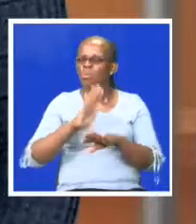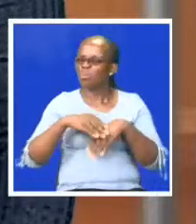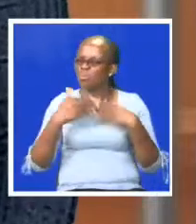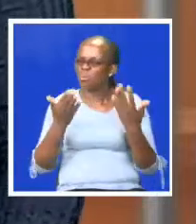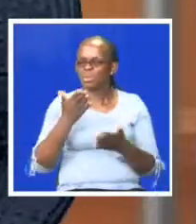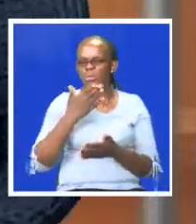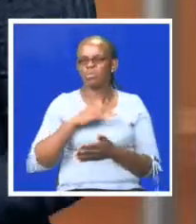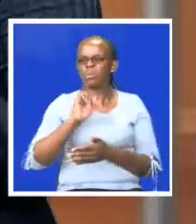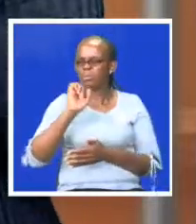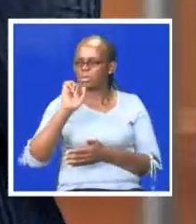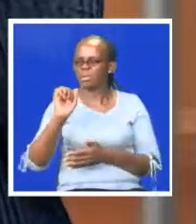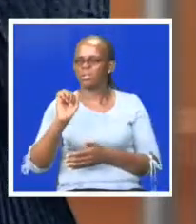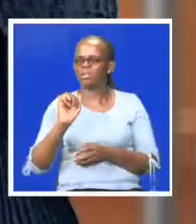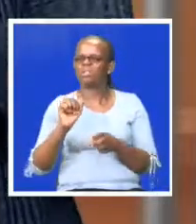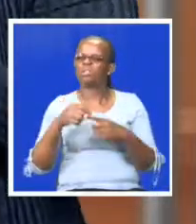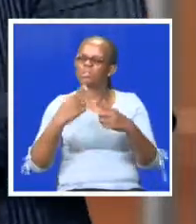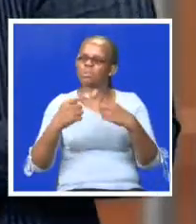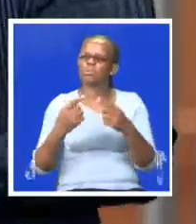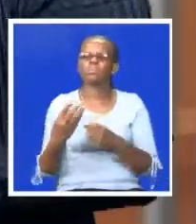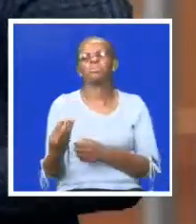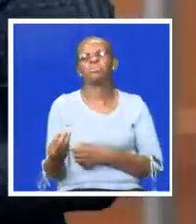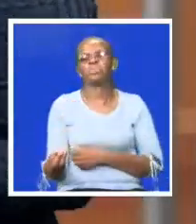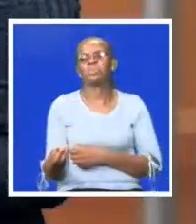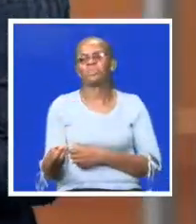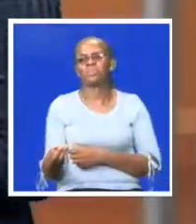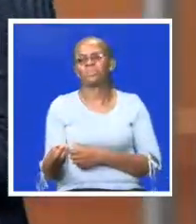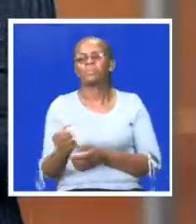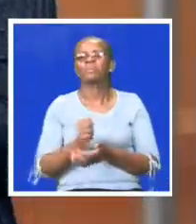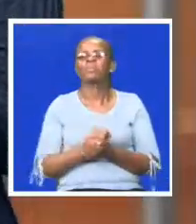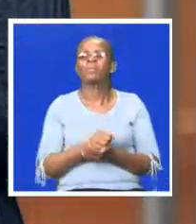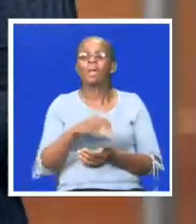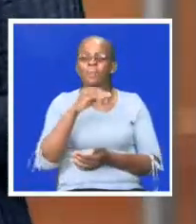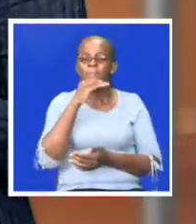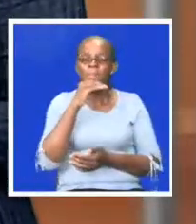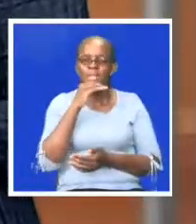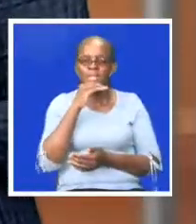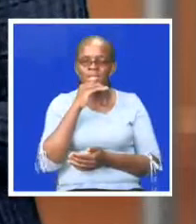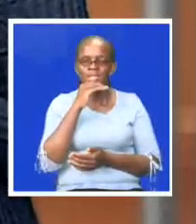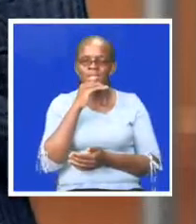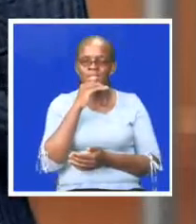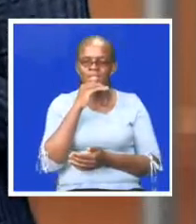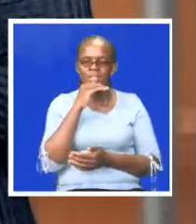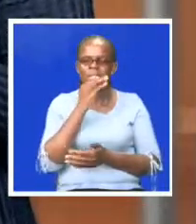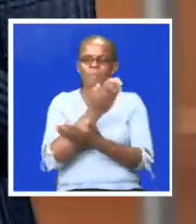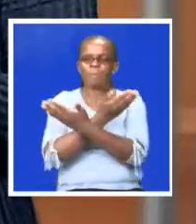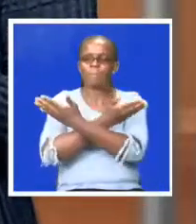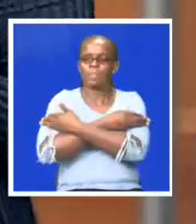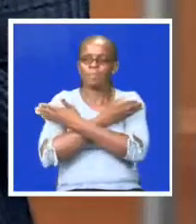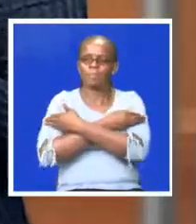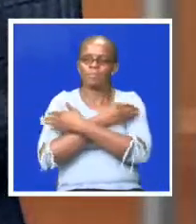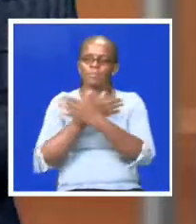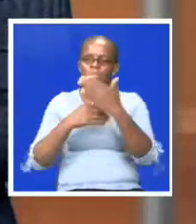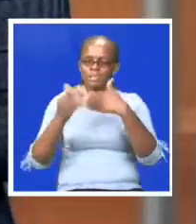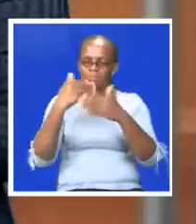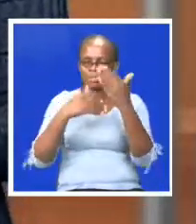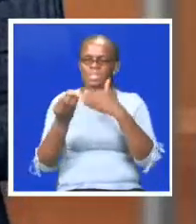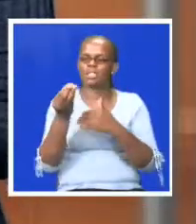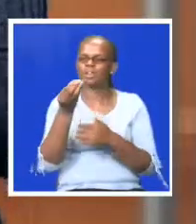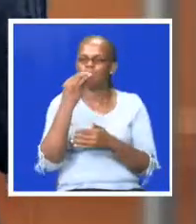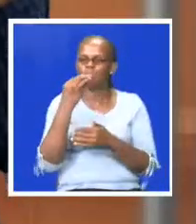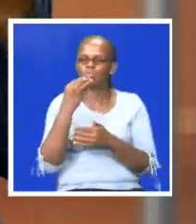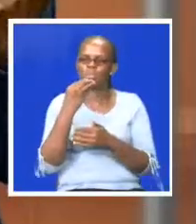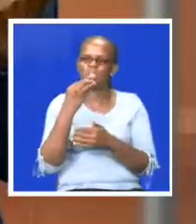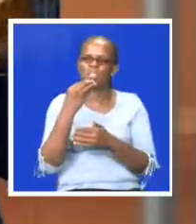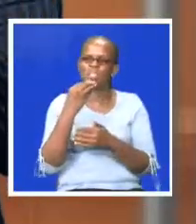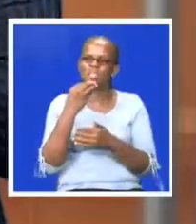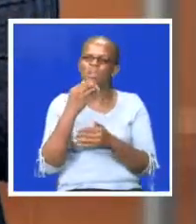always? No, but we want to grow. So the bodybuilding food helps our bodies to grow, helps our bones to